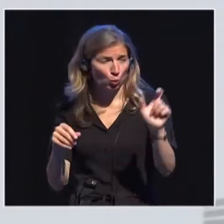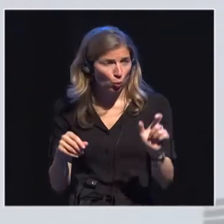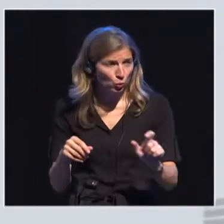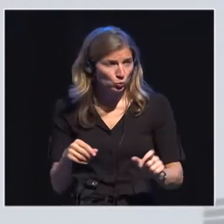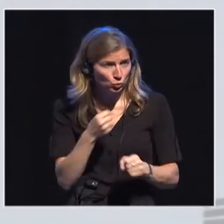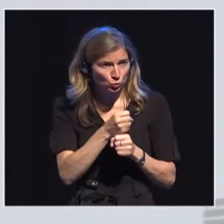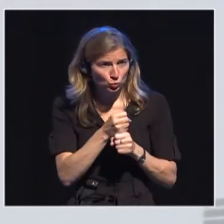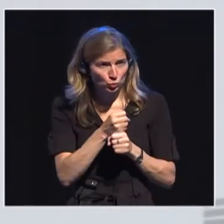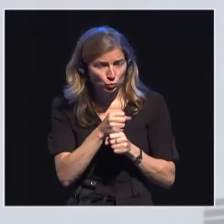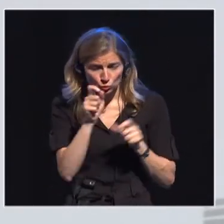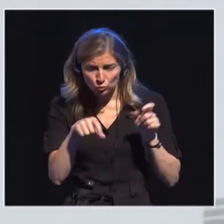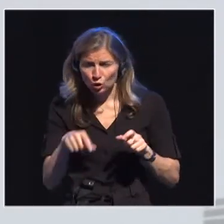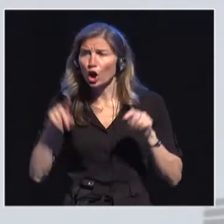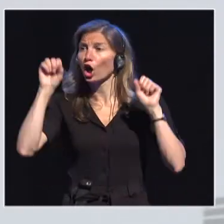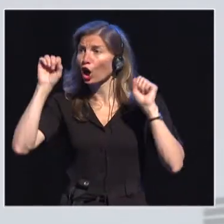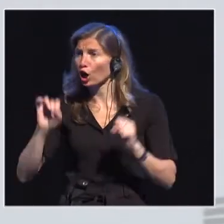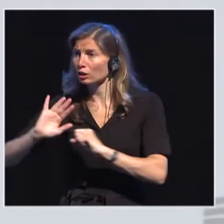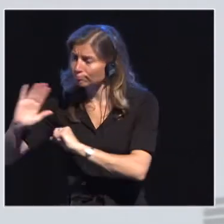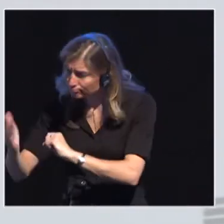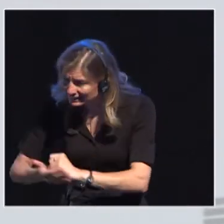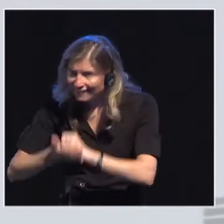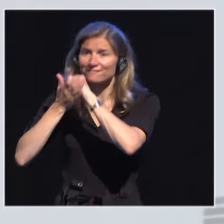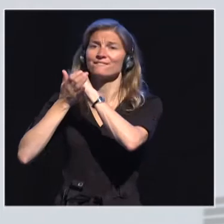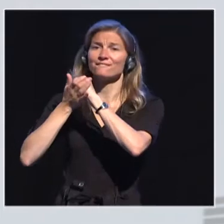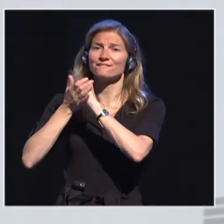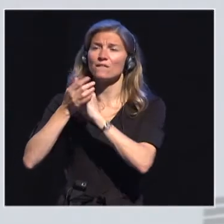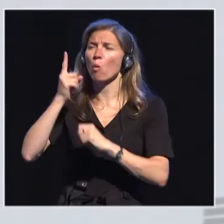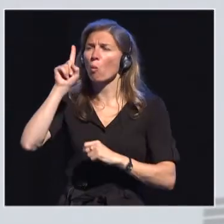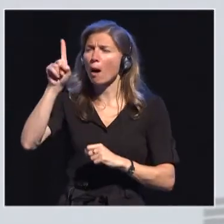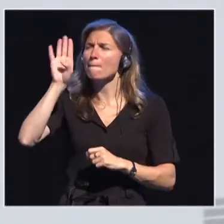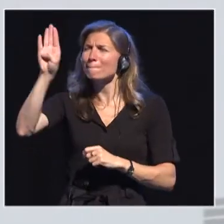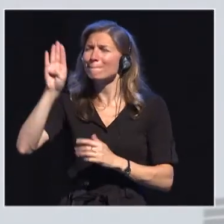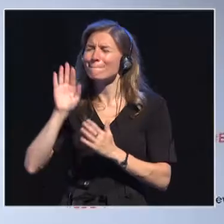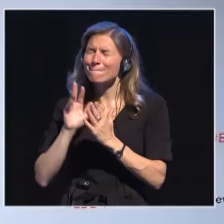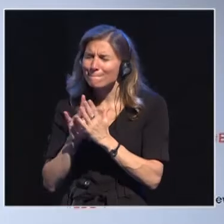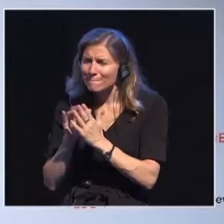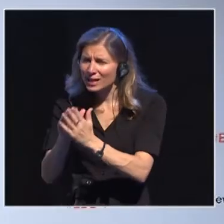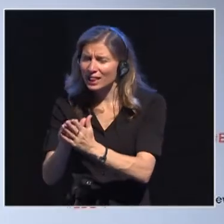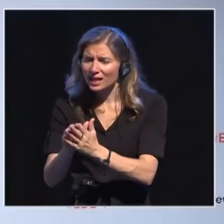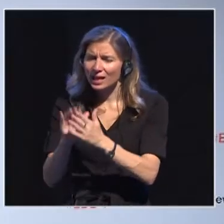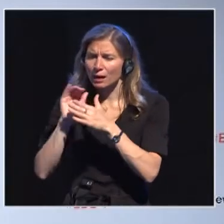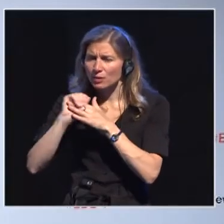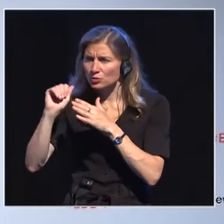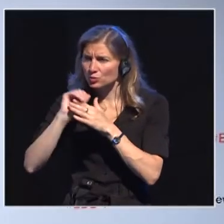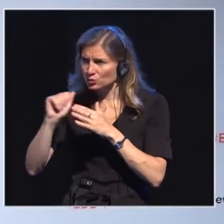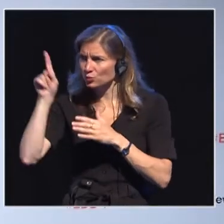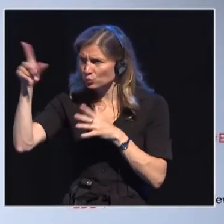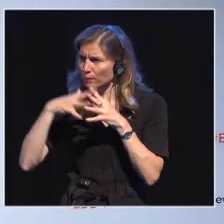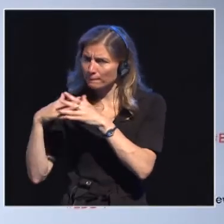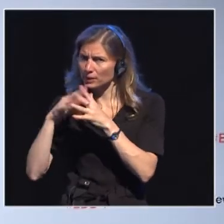save $1 billion a year. I think